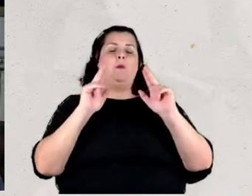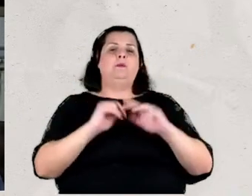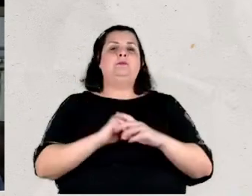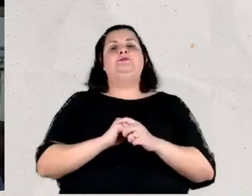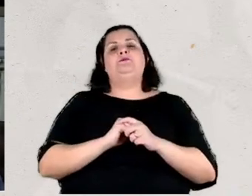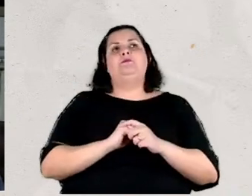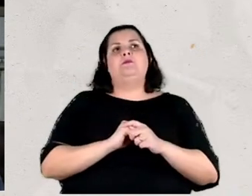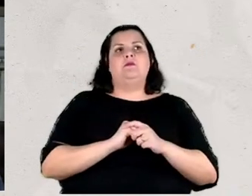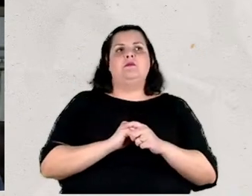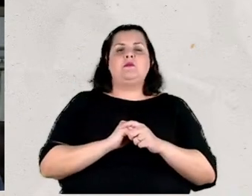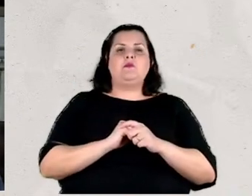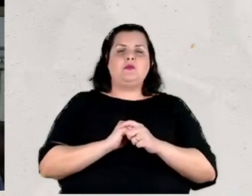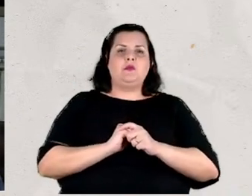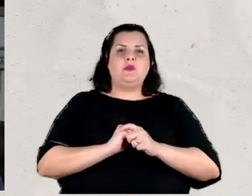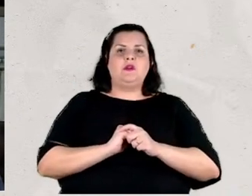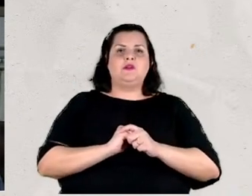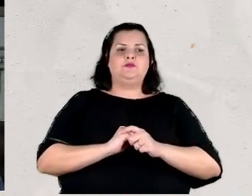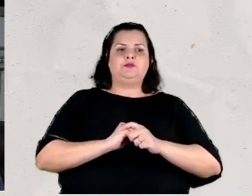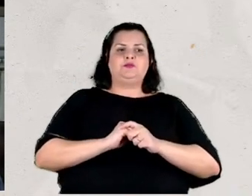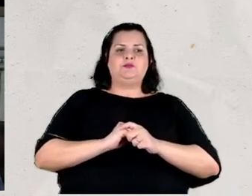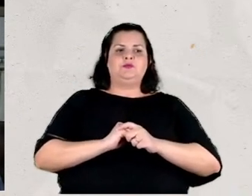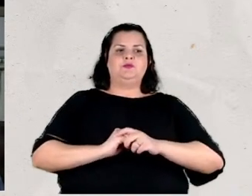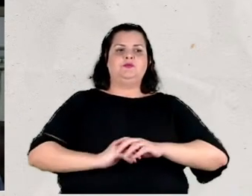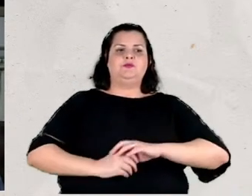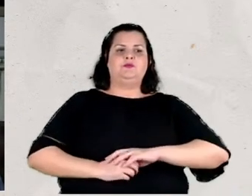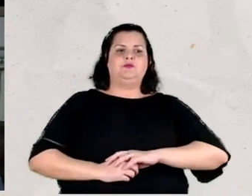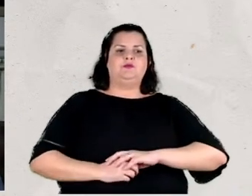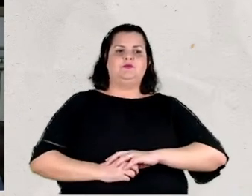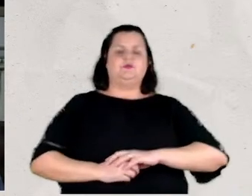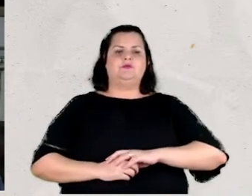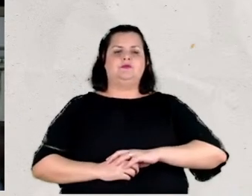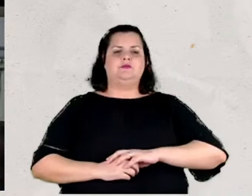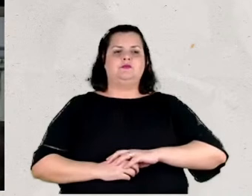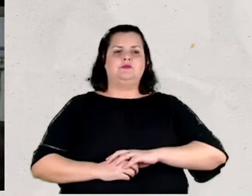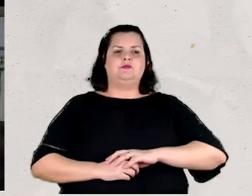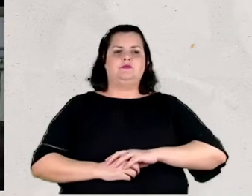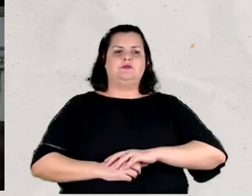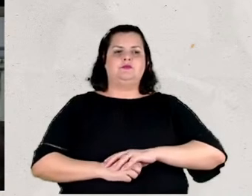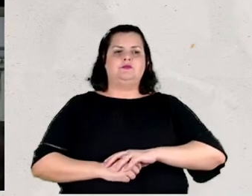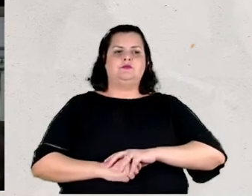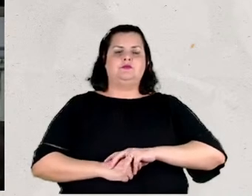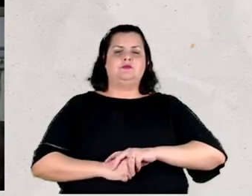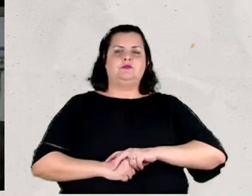in a completely different shape, okay? So